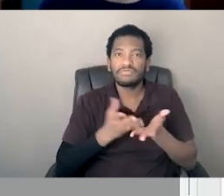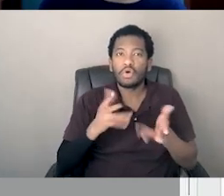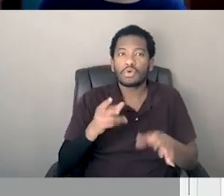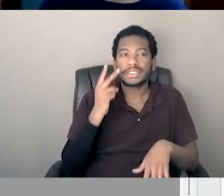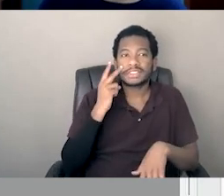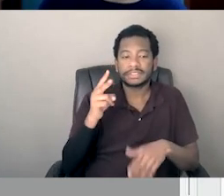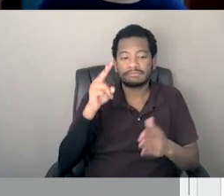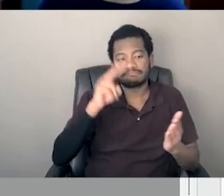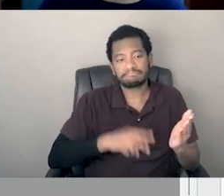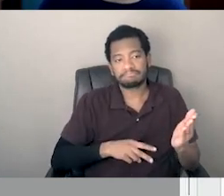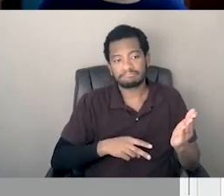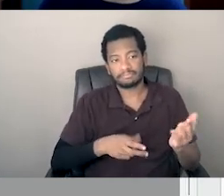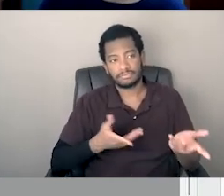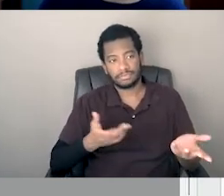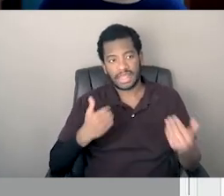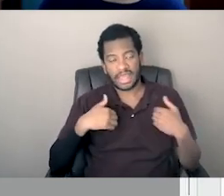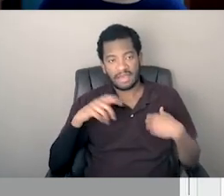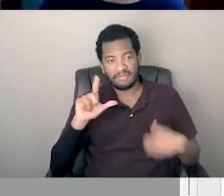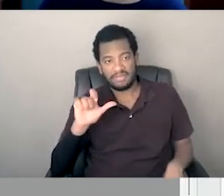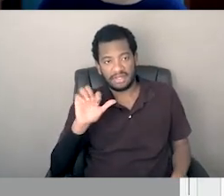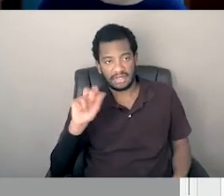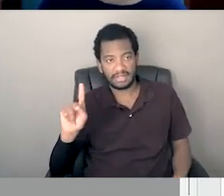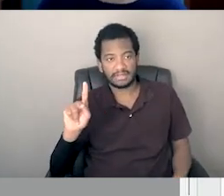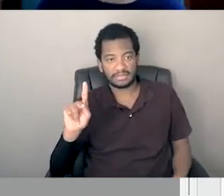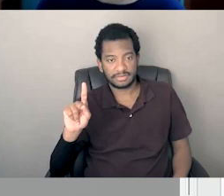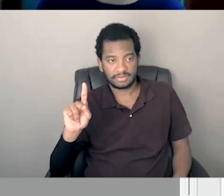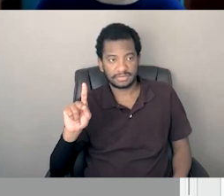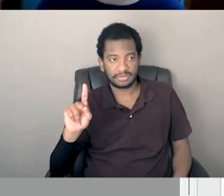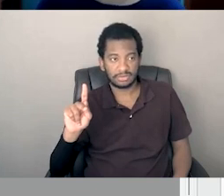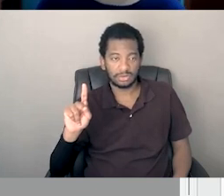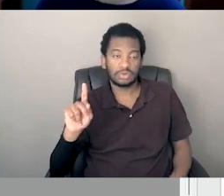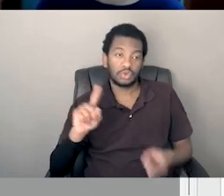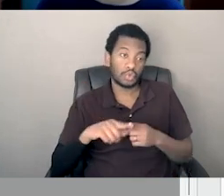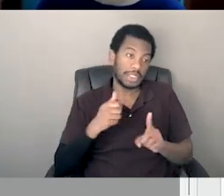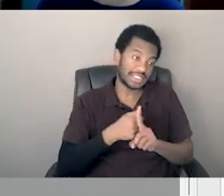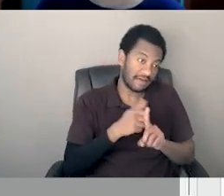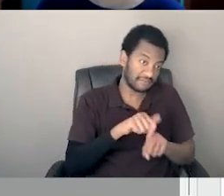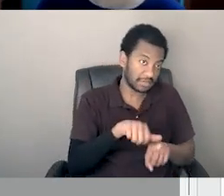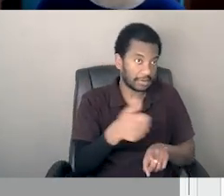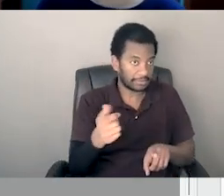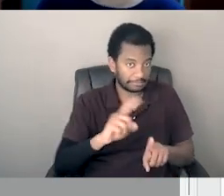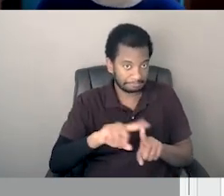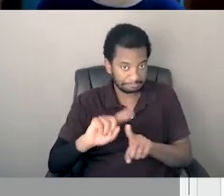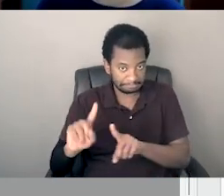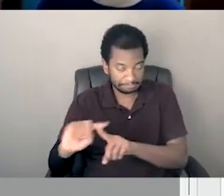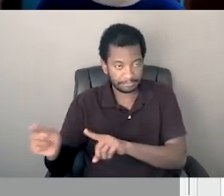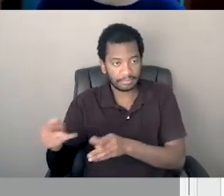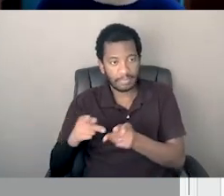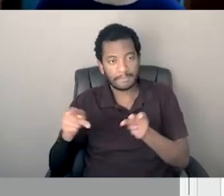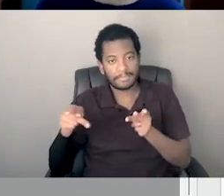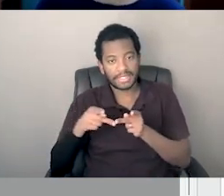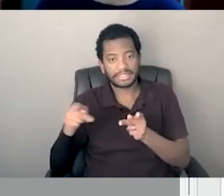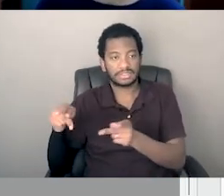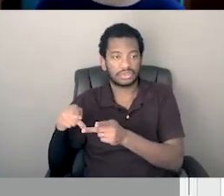it. There are links. It links to itself in lots of different places. There's a lot of stuff